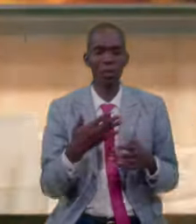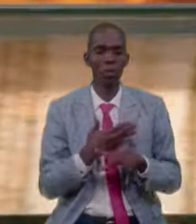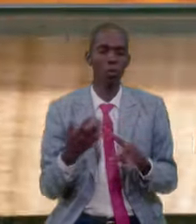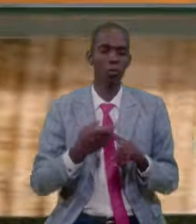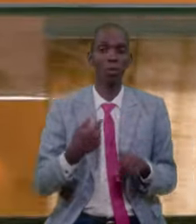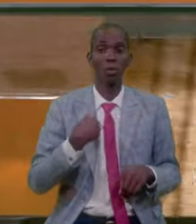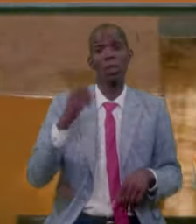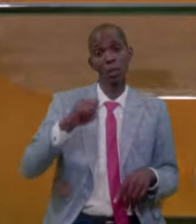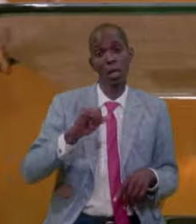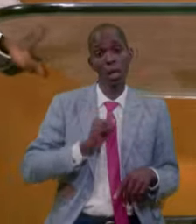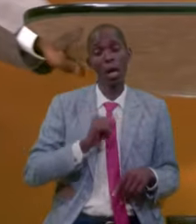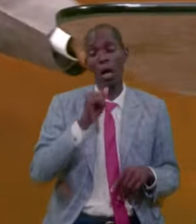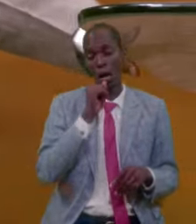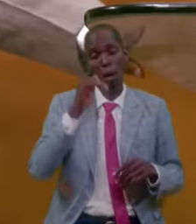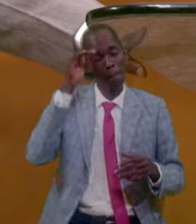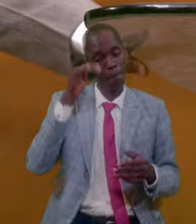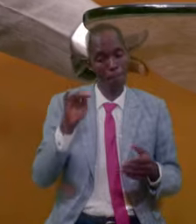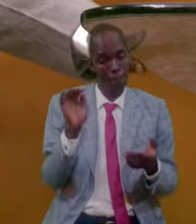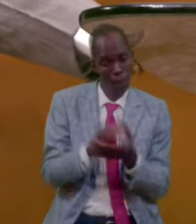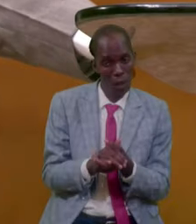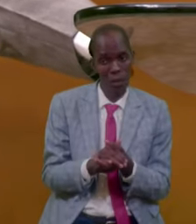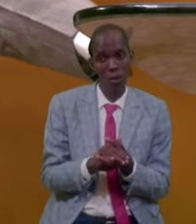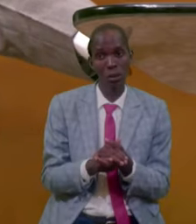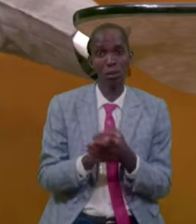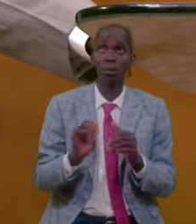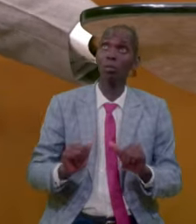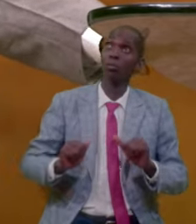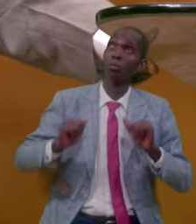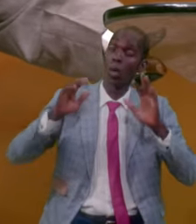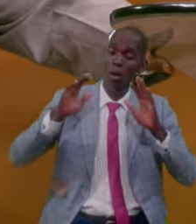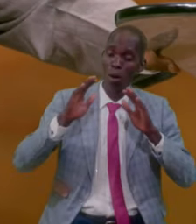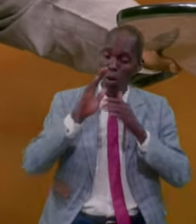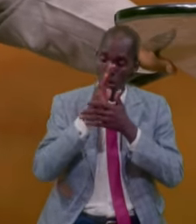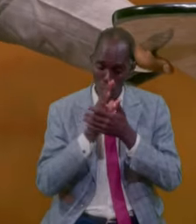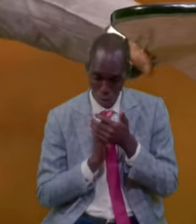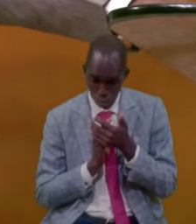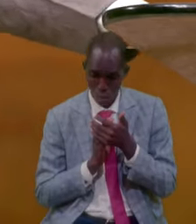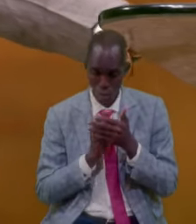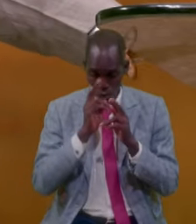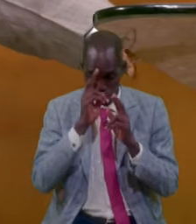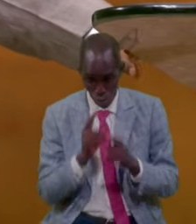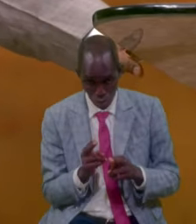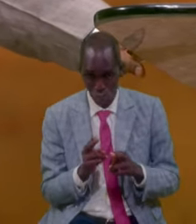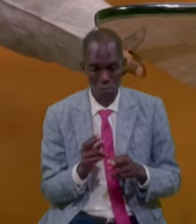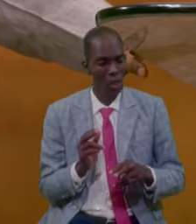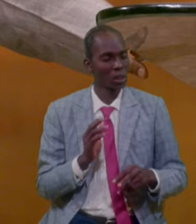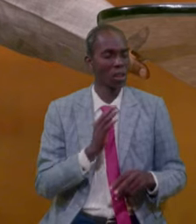but surrender, submission, never. But I'll cook your